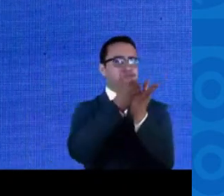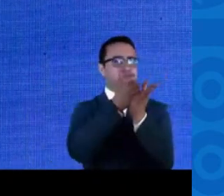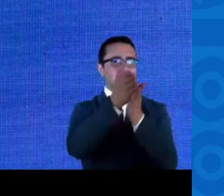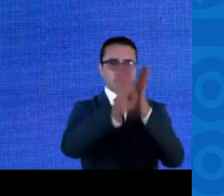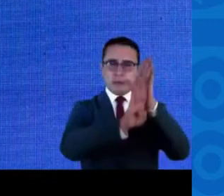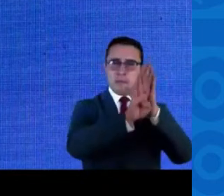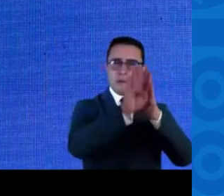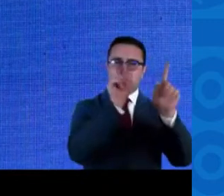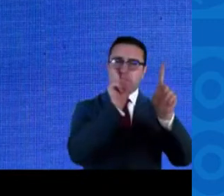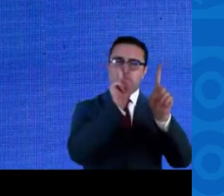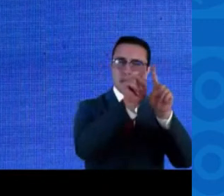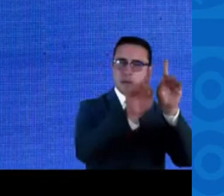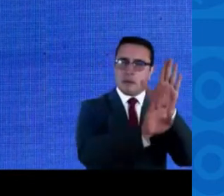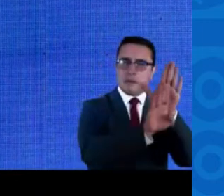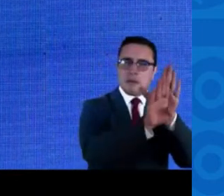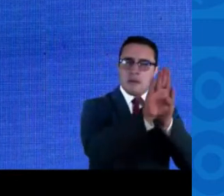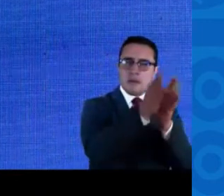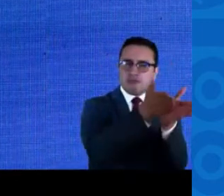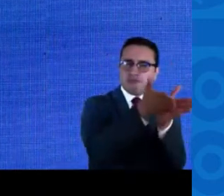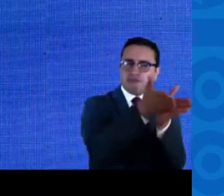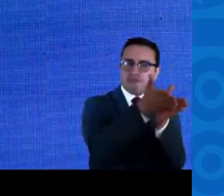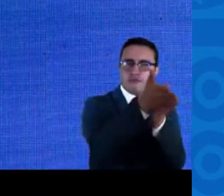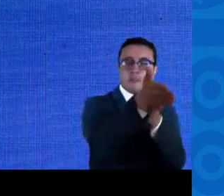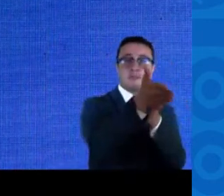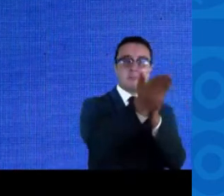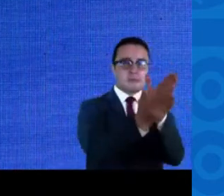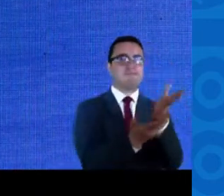for sustainable development.